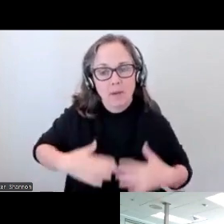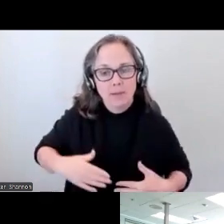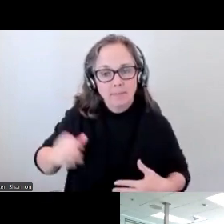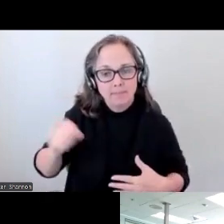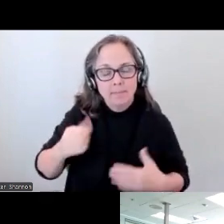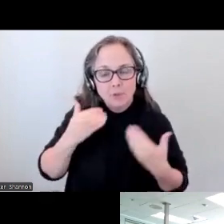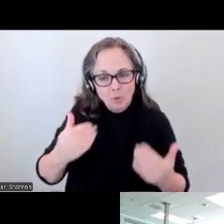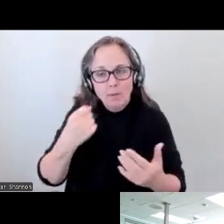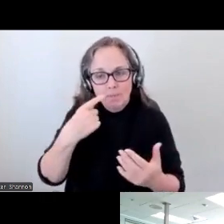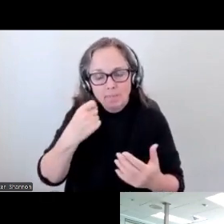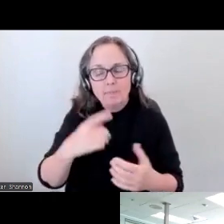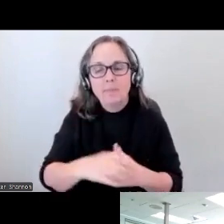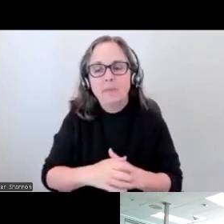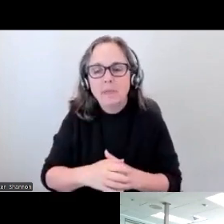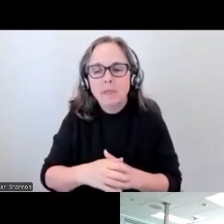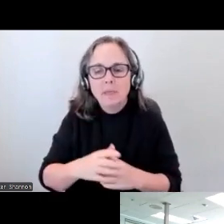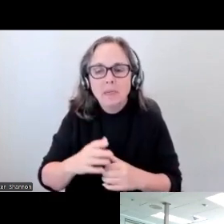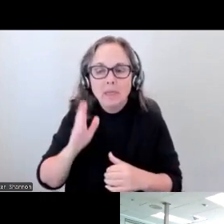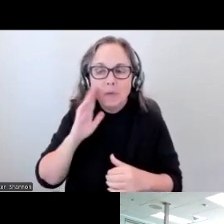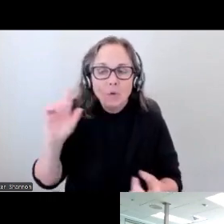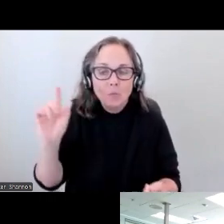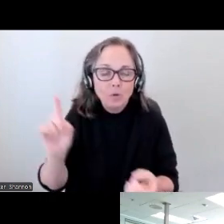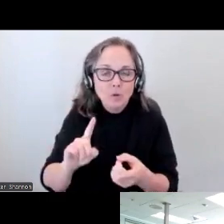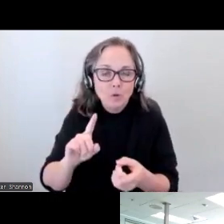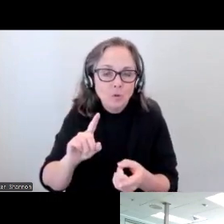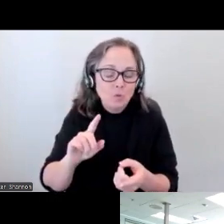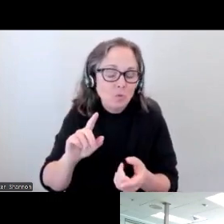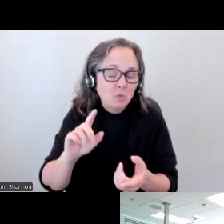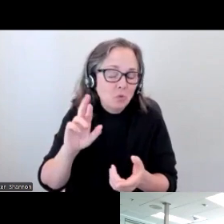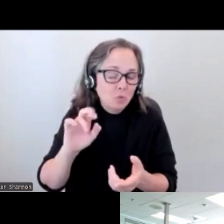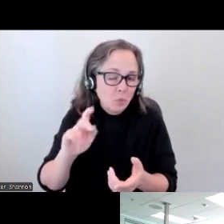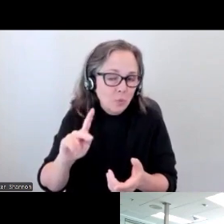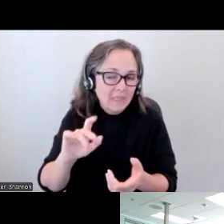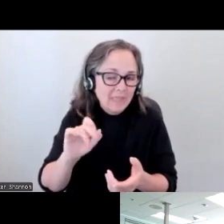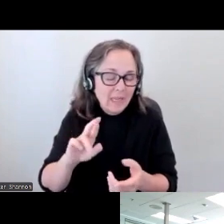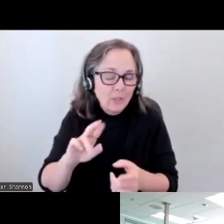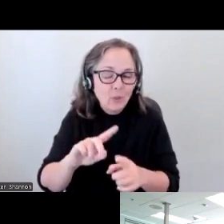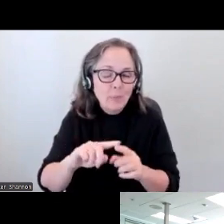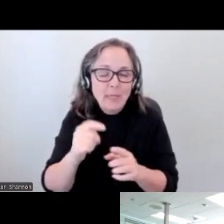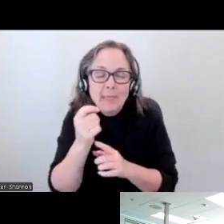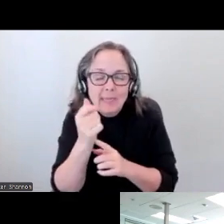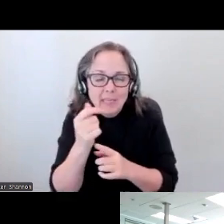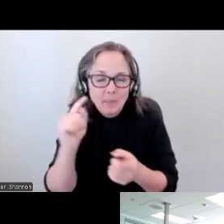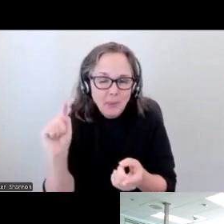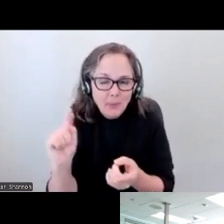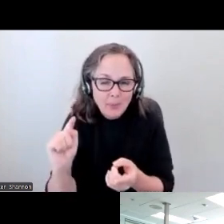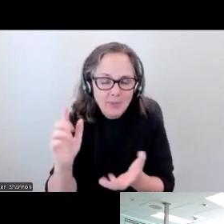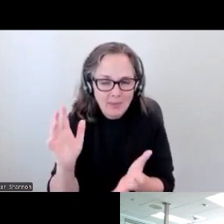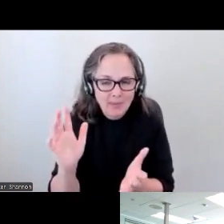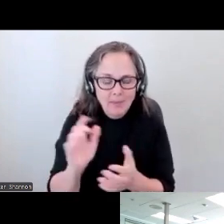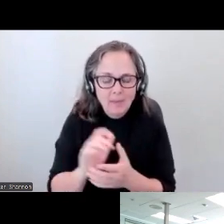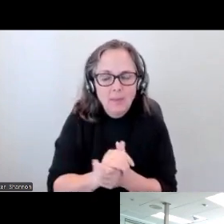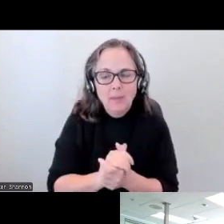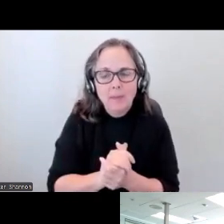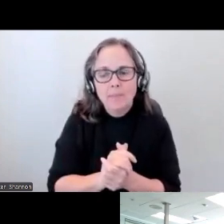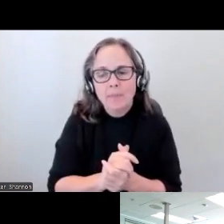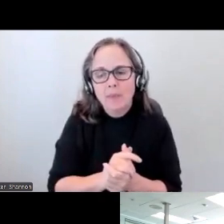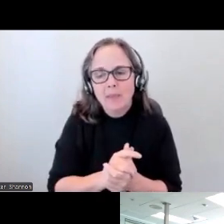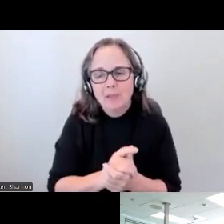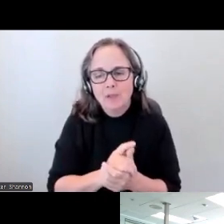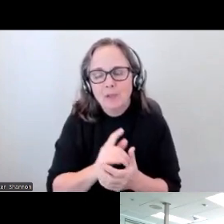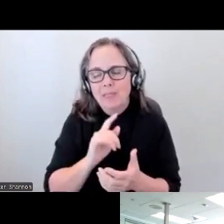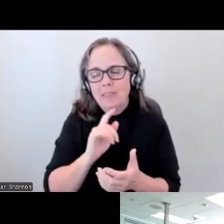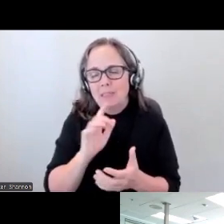are some studies that show that it will reduce your risk of colorectal cancer, but again, these are small risks that we're talking about. So it's not a